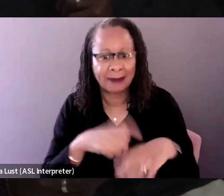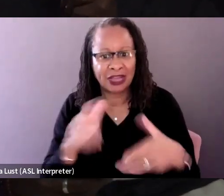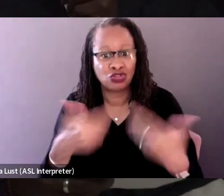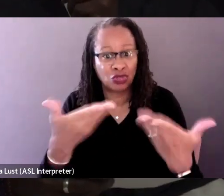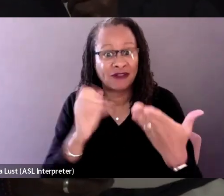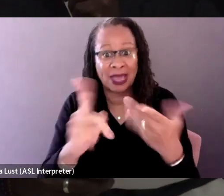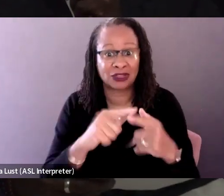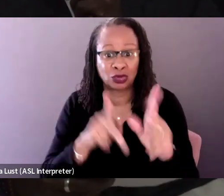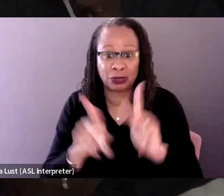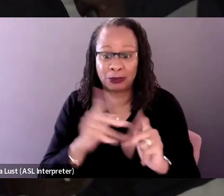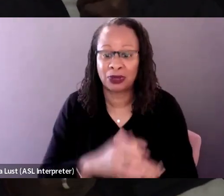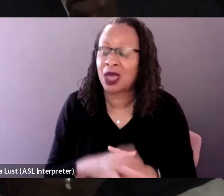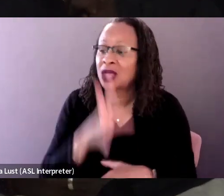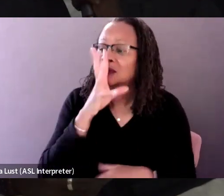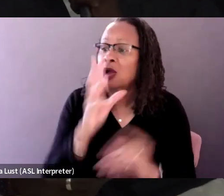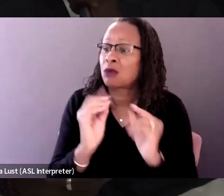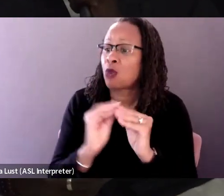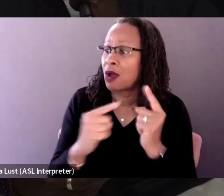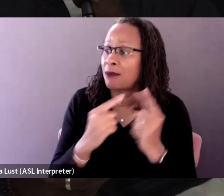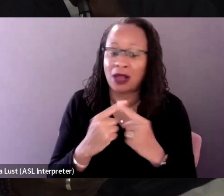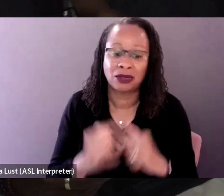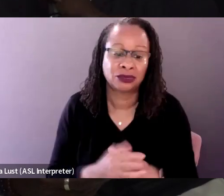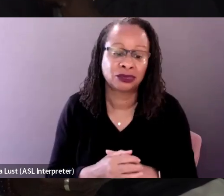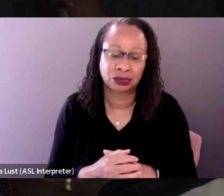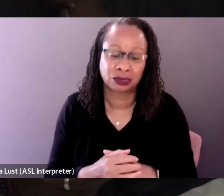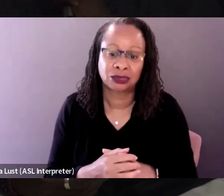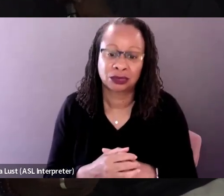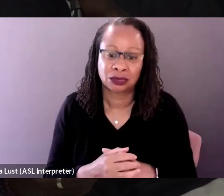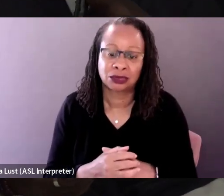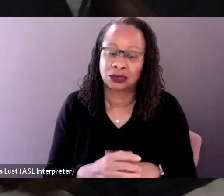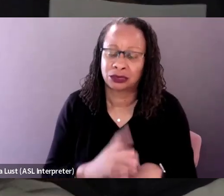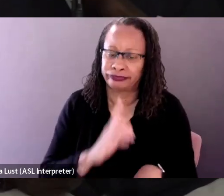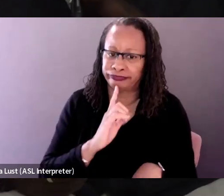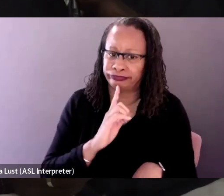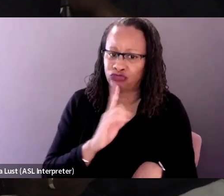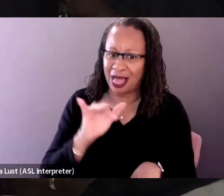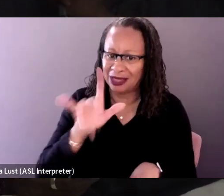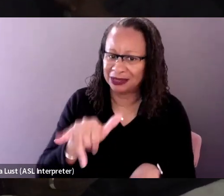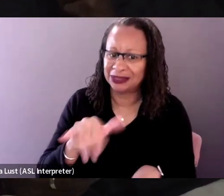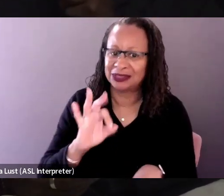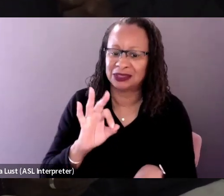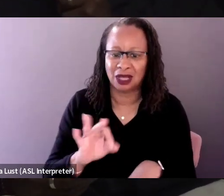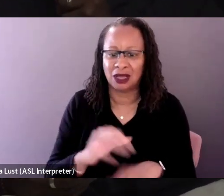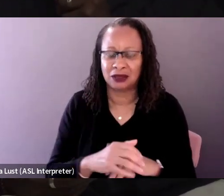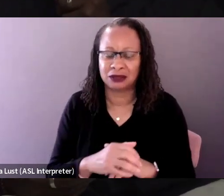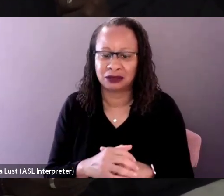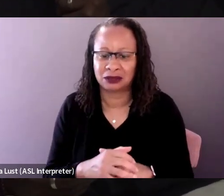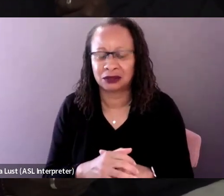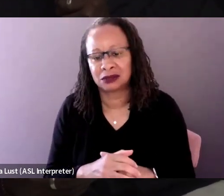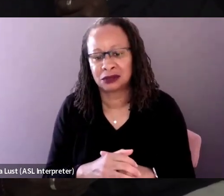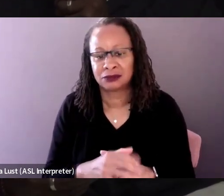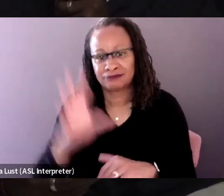about the realness of Mavis Beacon. Talk about creating the real. And talk